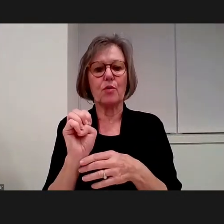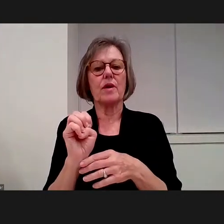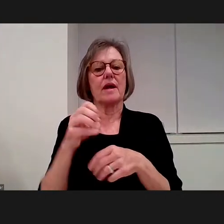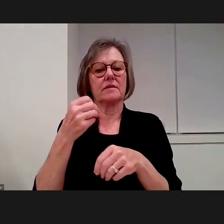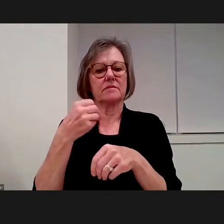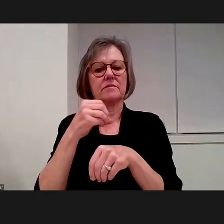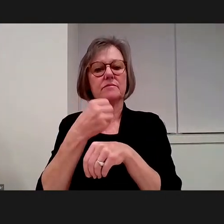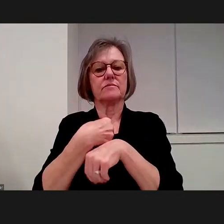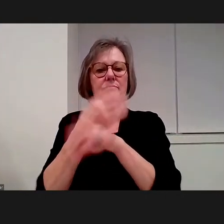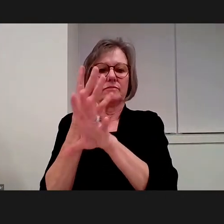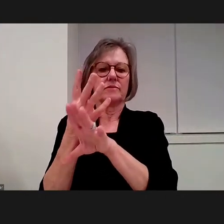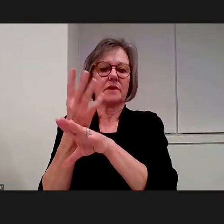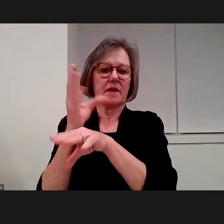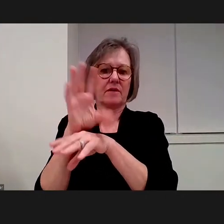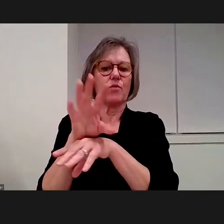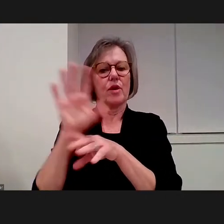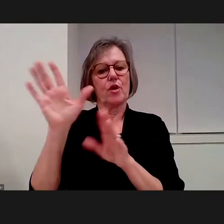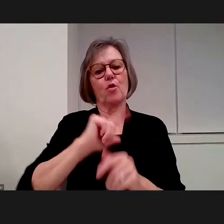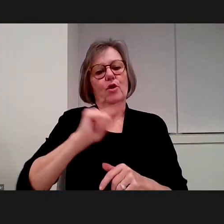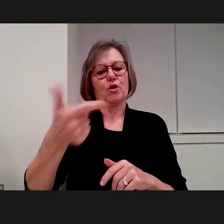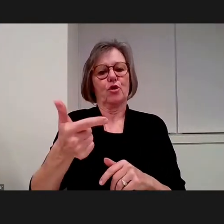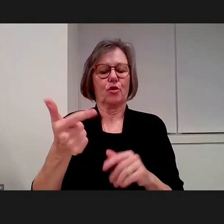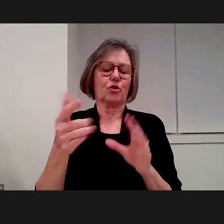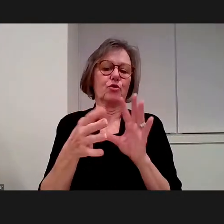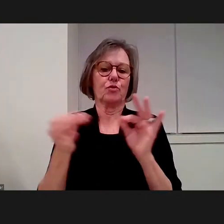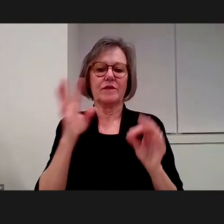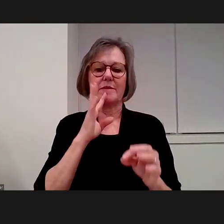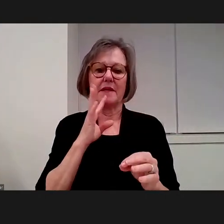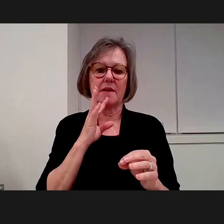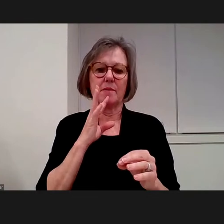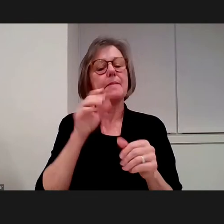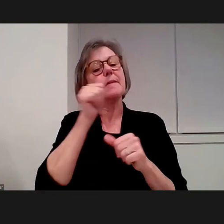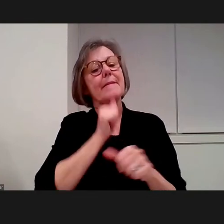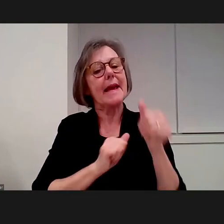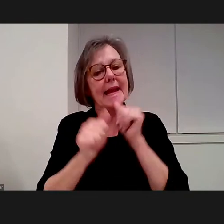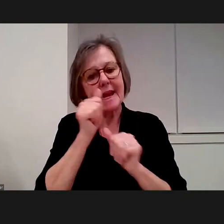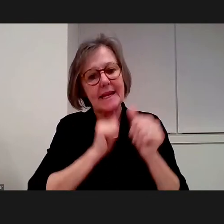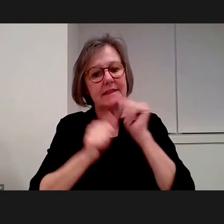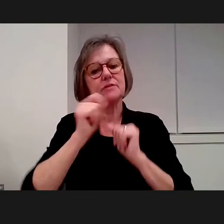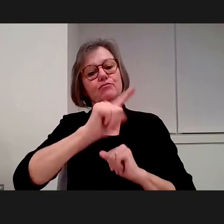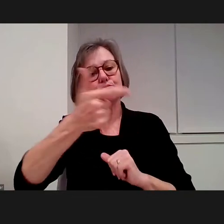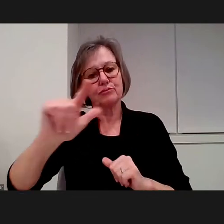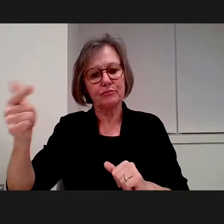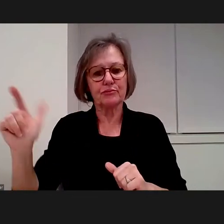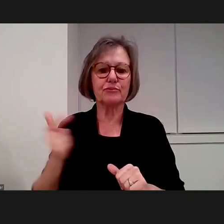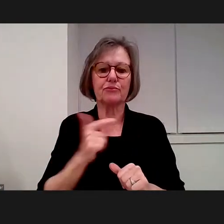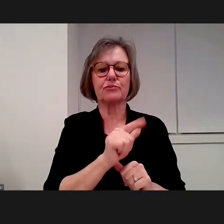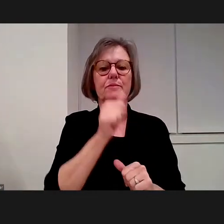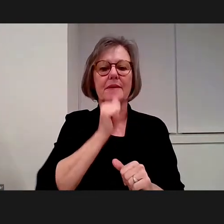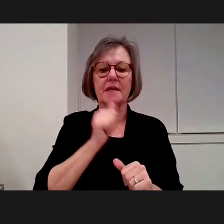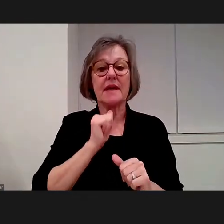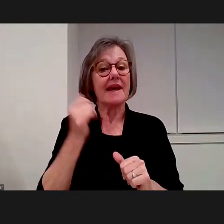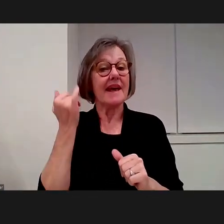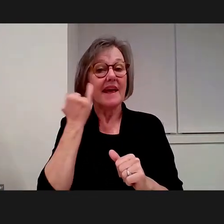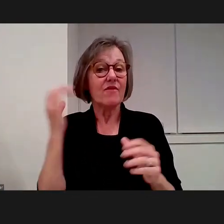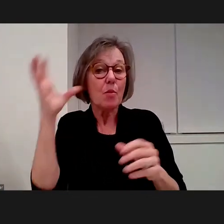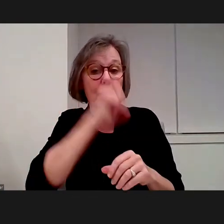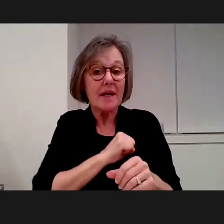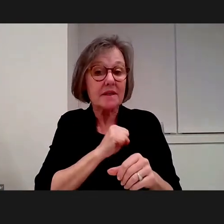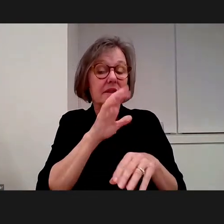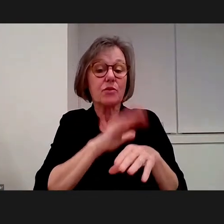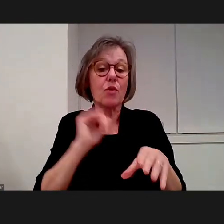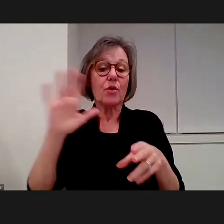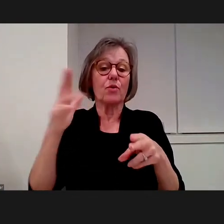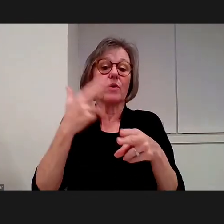camera until it's your turn to speak. Please remain patient until then. In the event you miss your name being